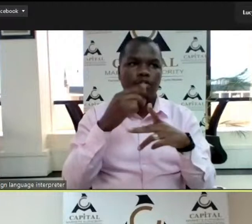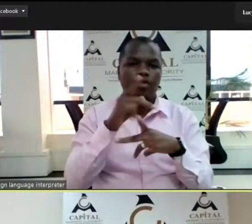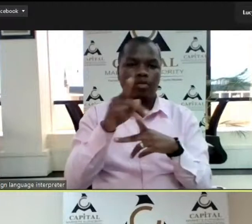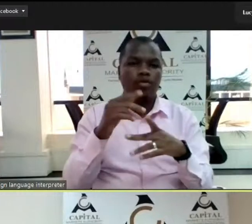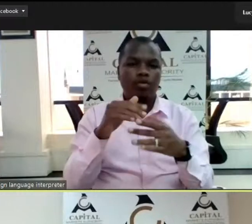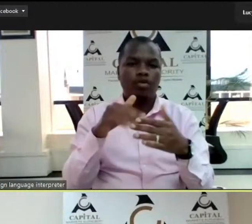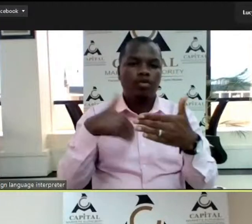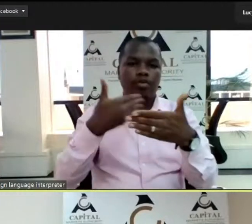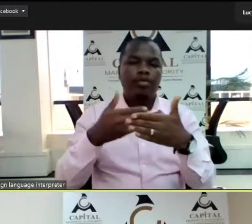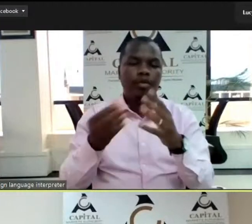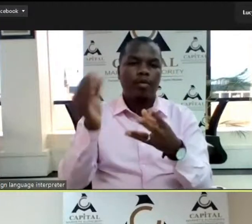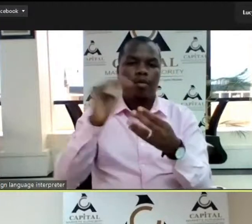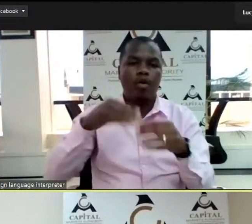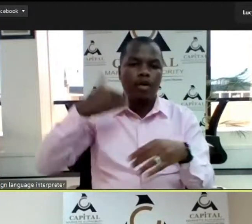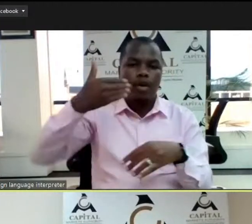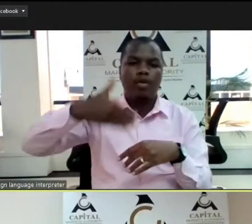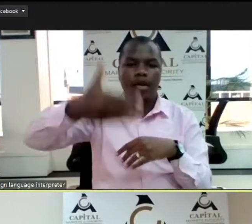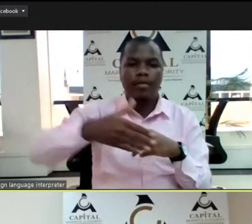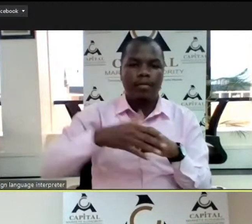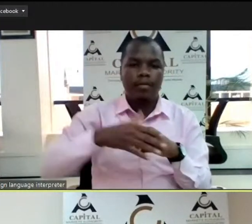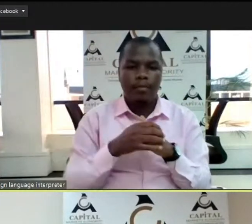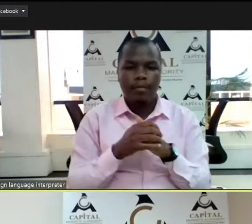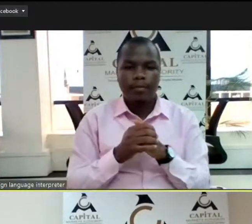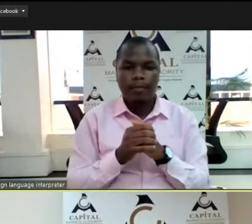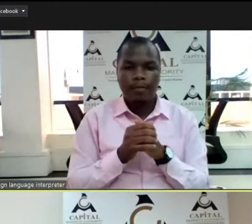more regularly.